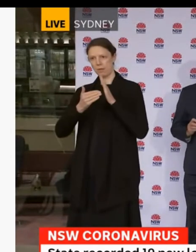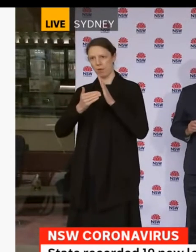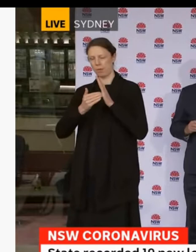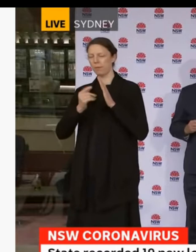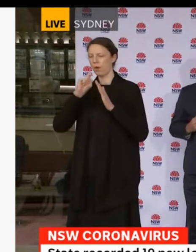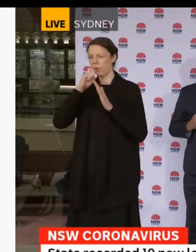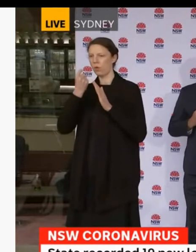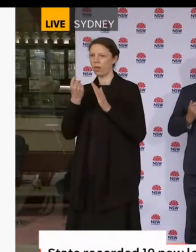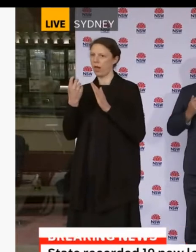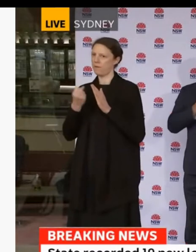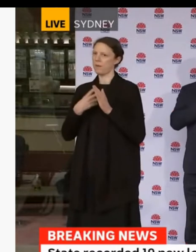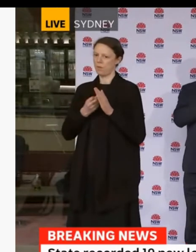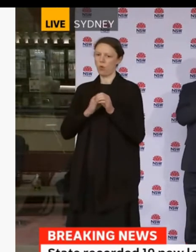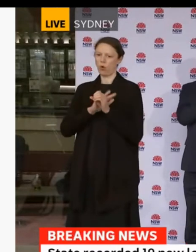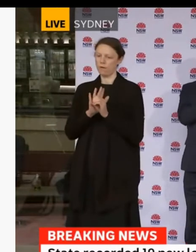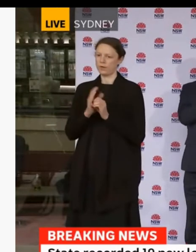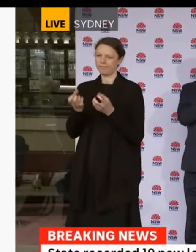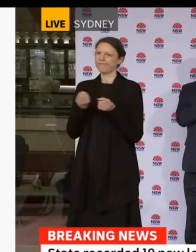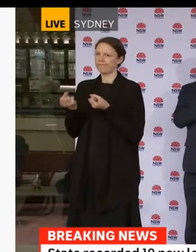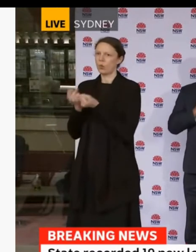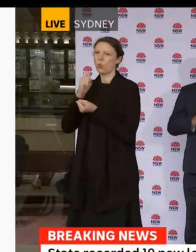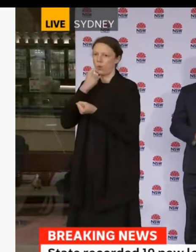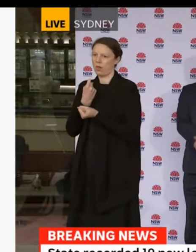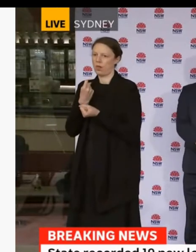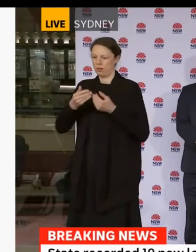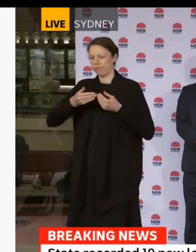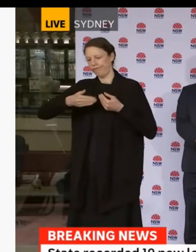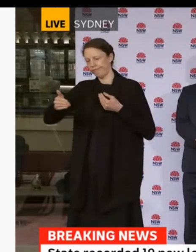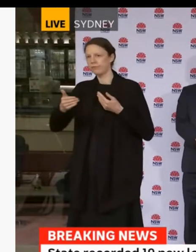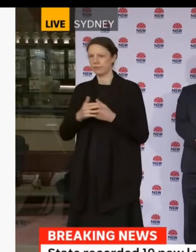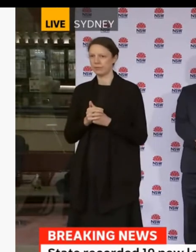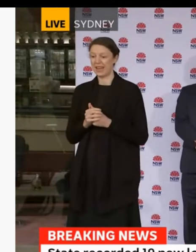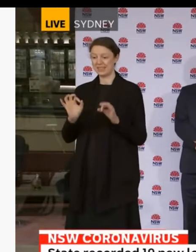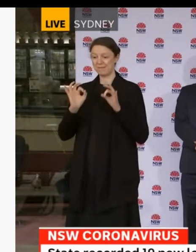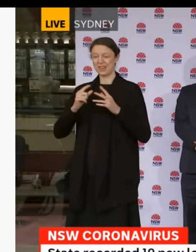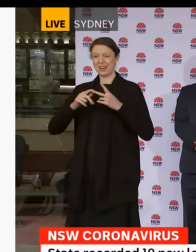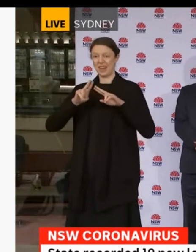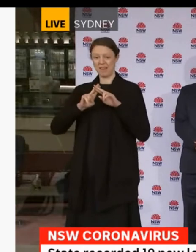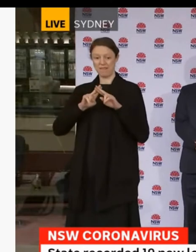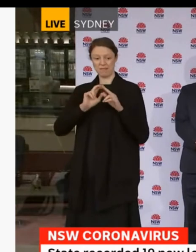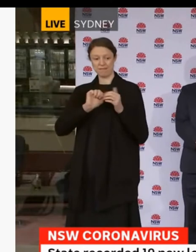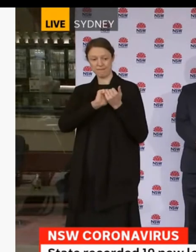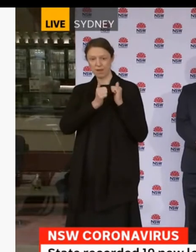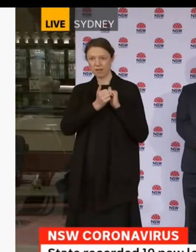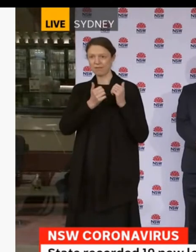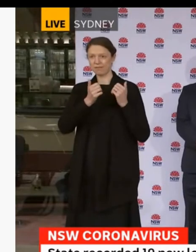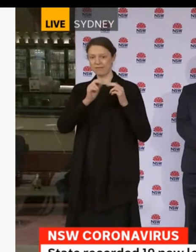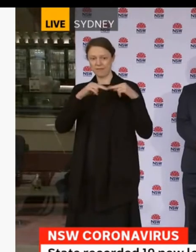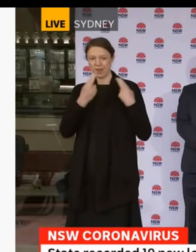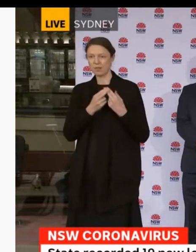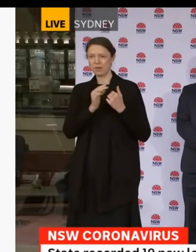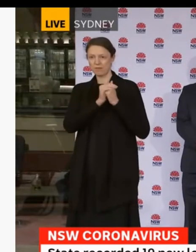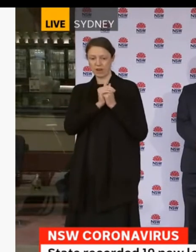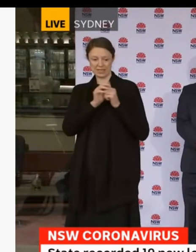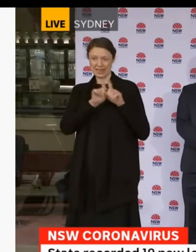more cases will arise, especially from household contacts. And I do want to make sure our citizens are fully